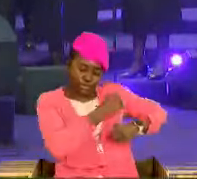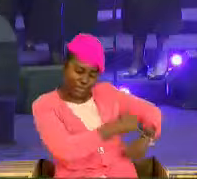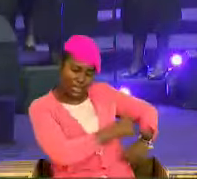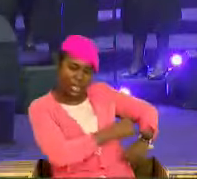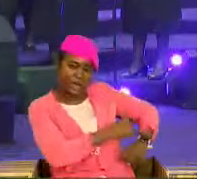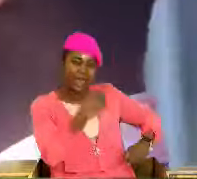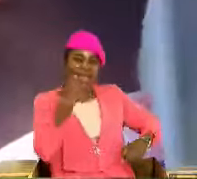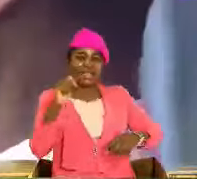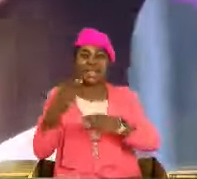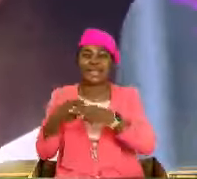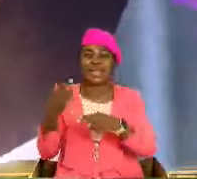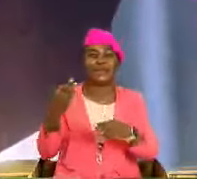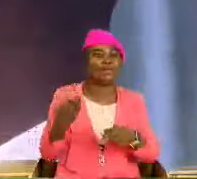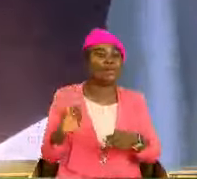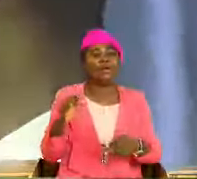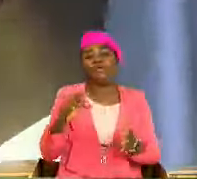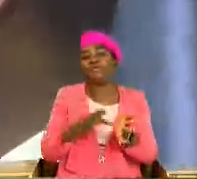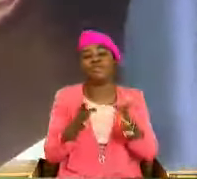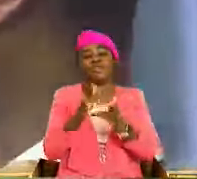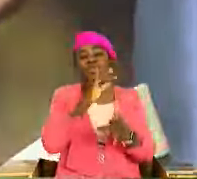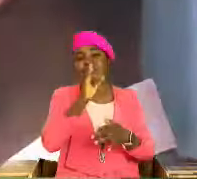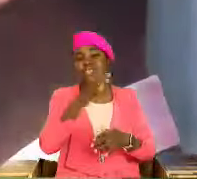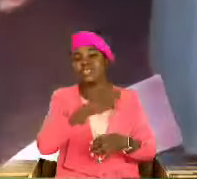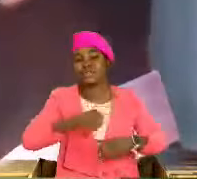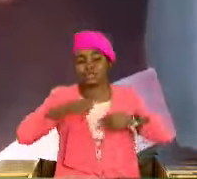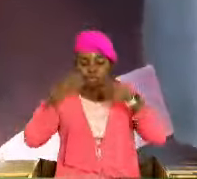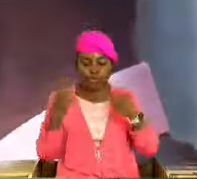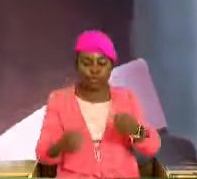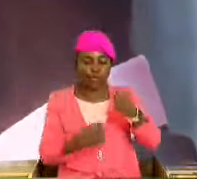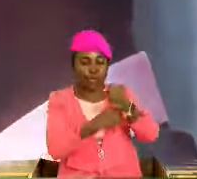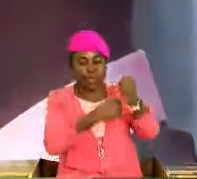mustus to